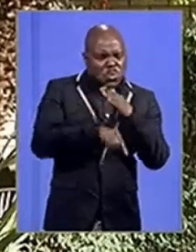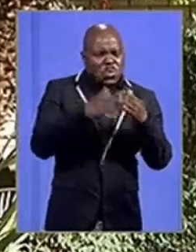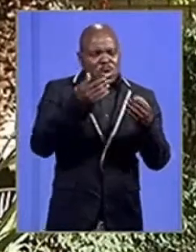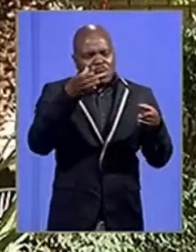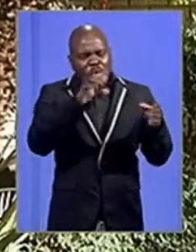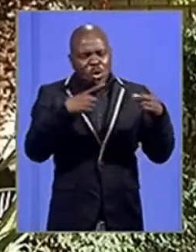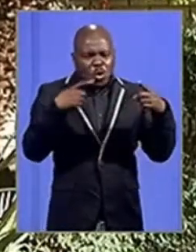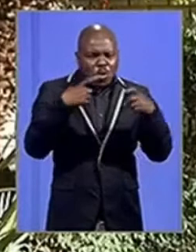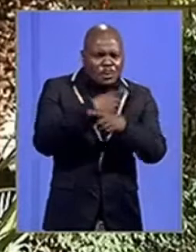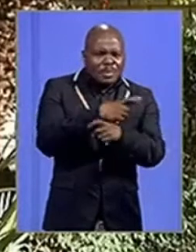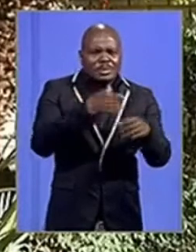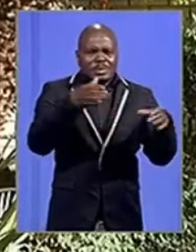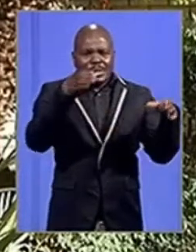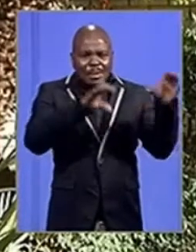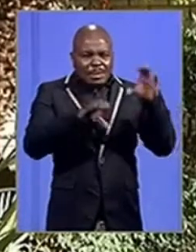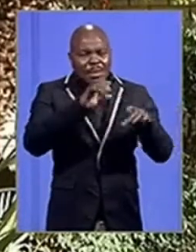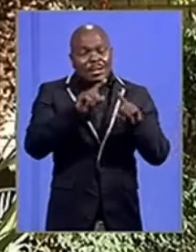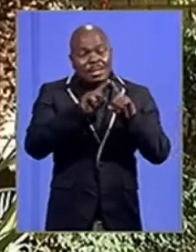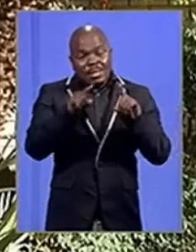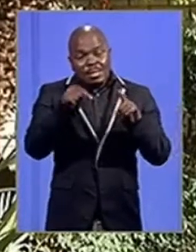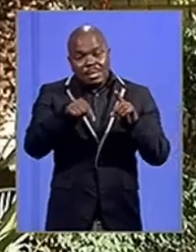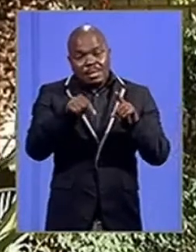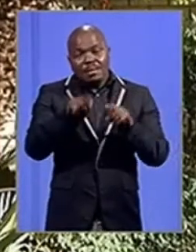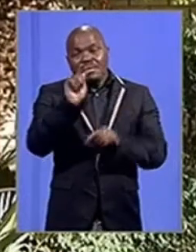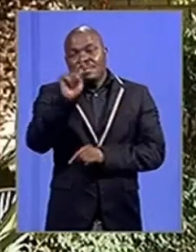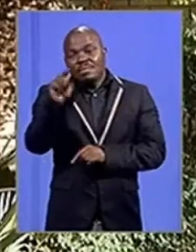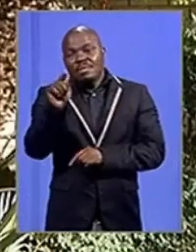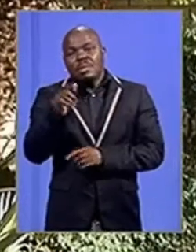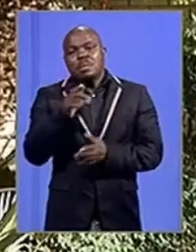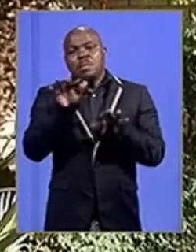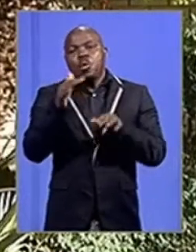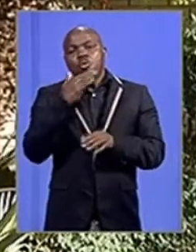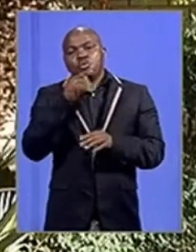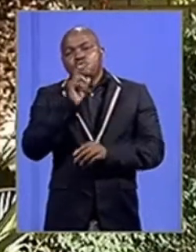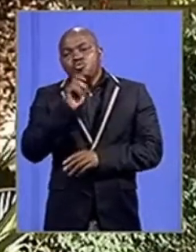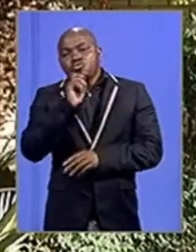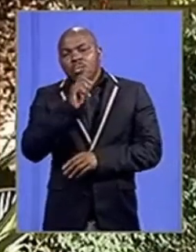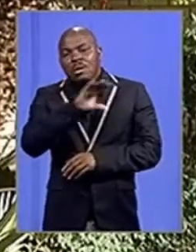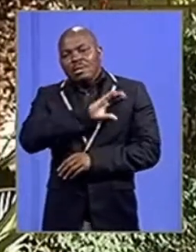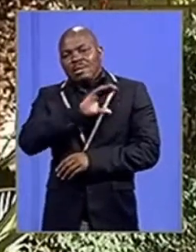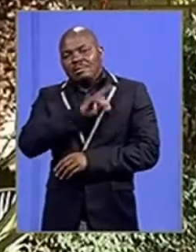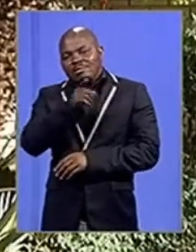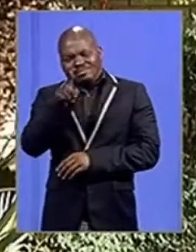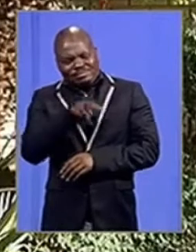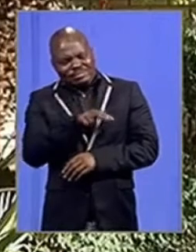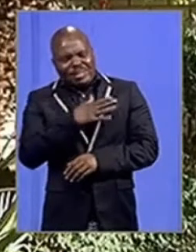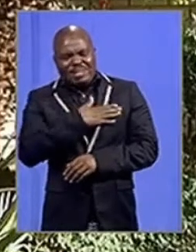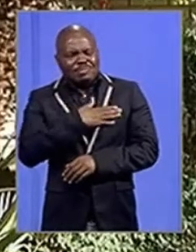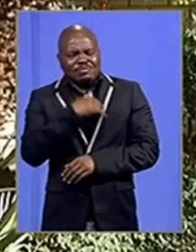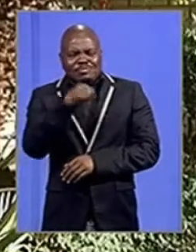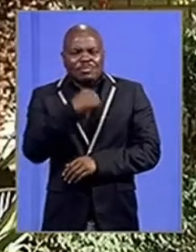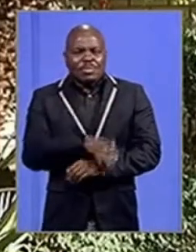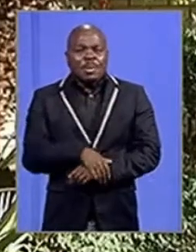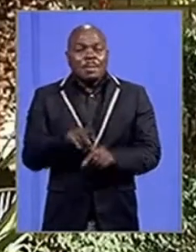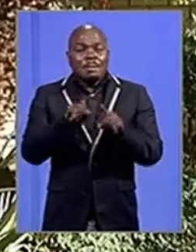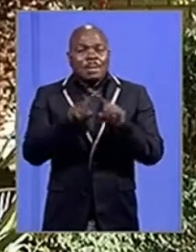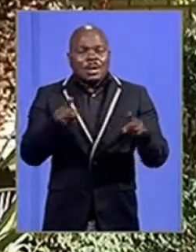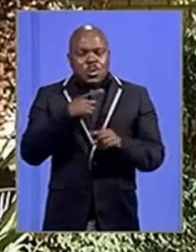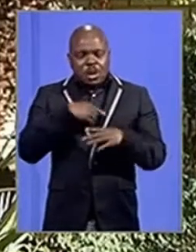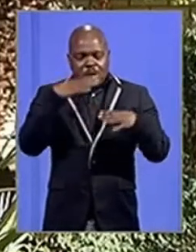complex mixtures, which in the market the users, the customers do not like it. Therefore, we are